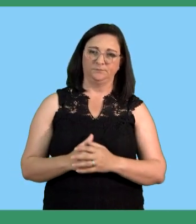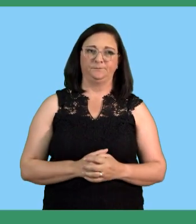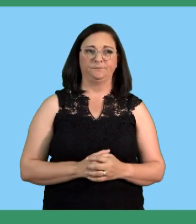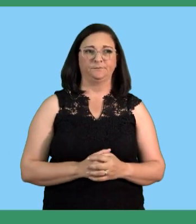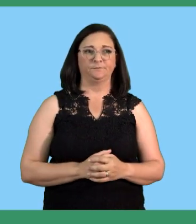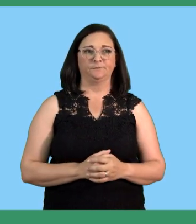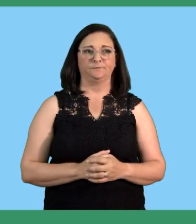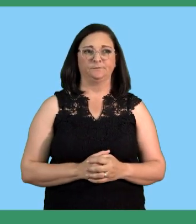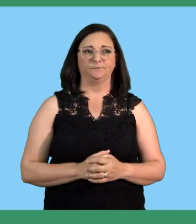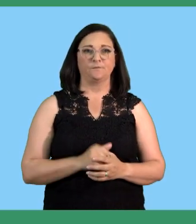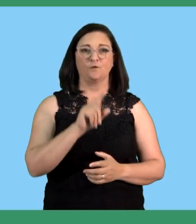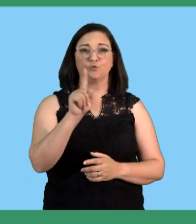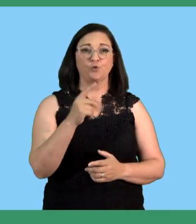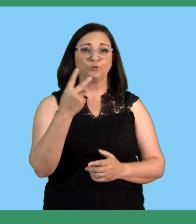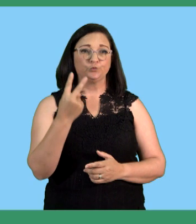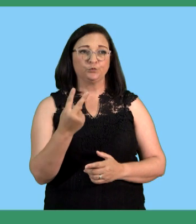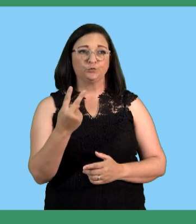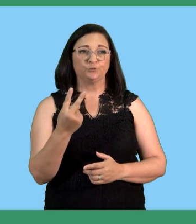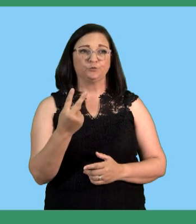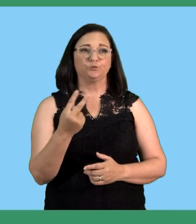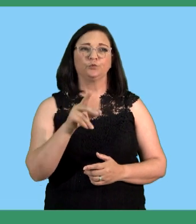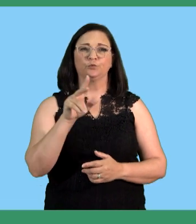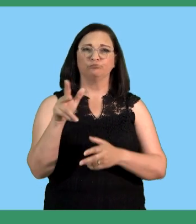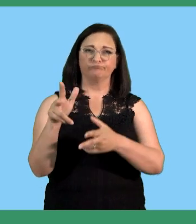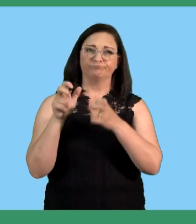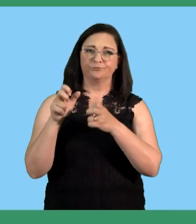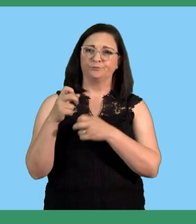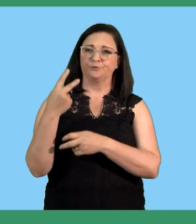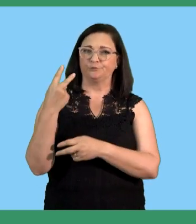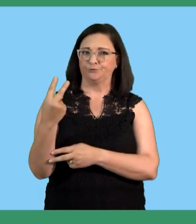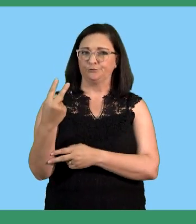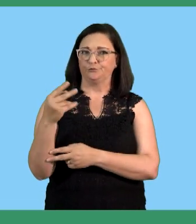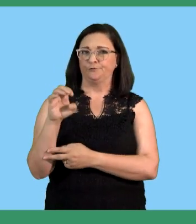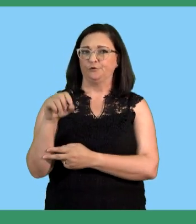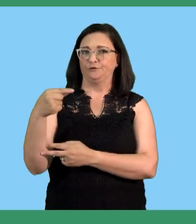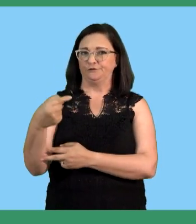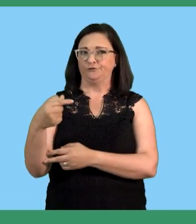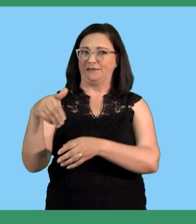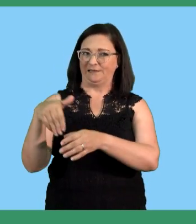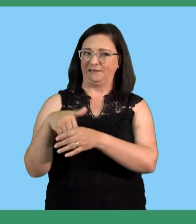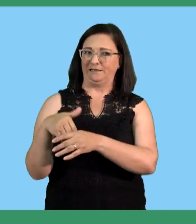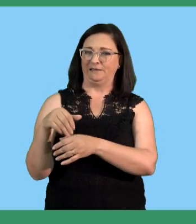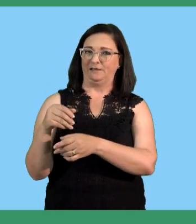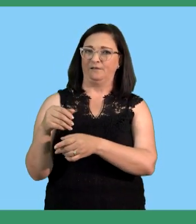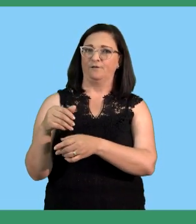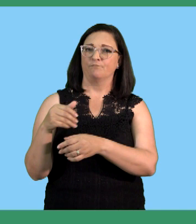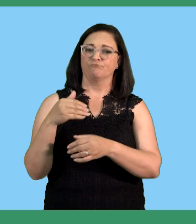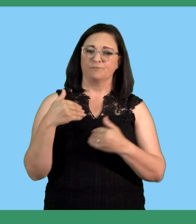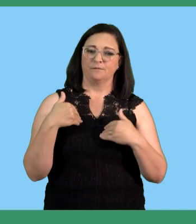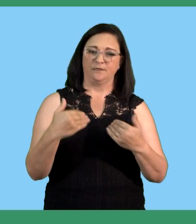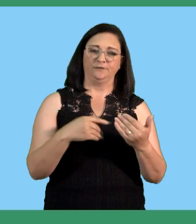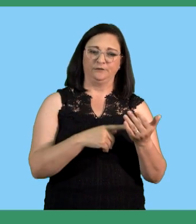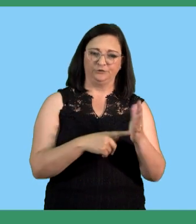program. Right, quote 2 aspects that EG included from this scenario. Check